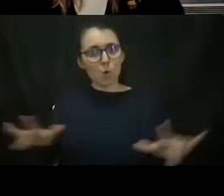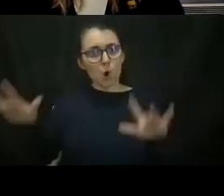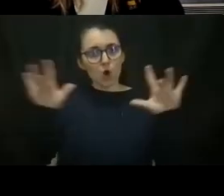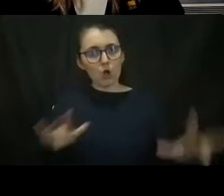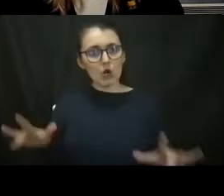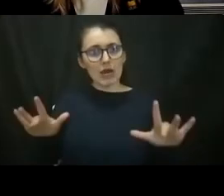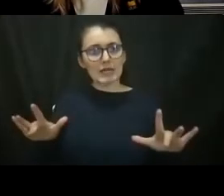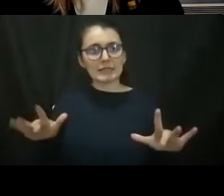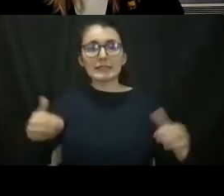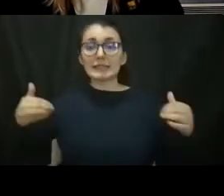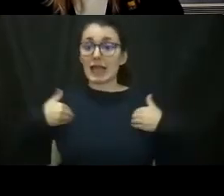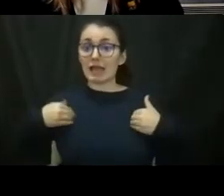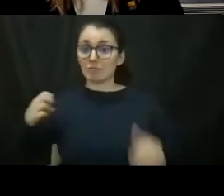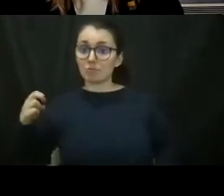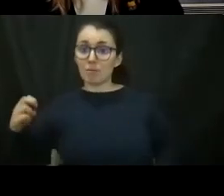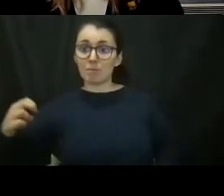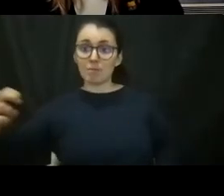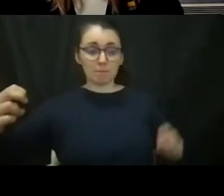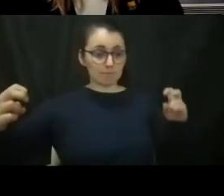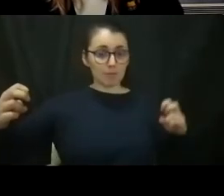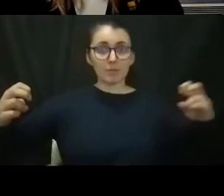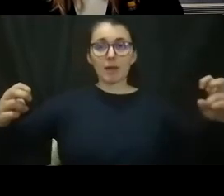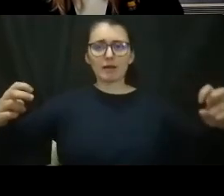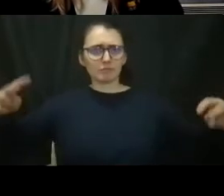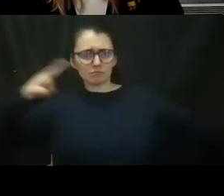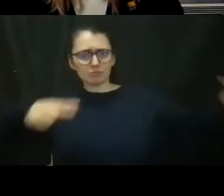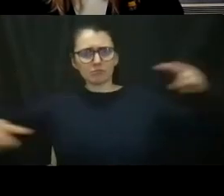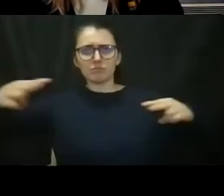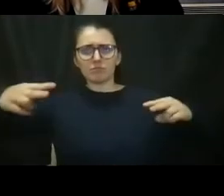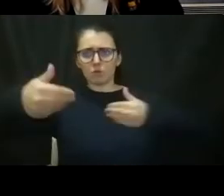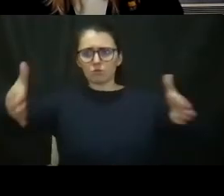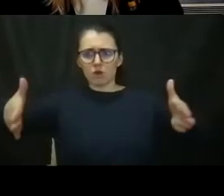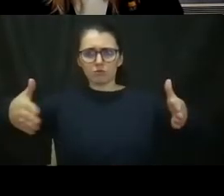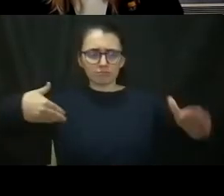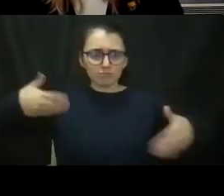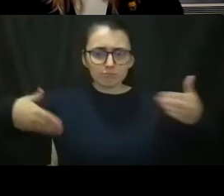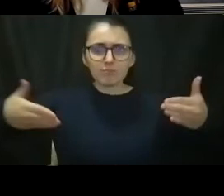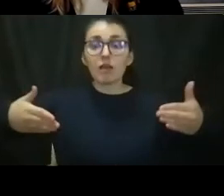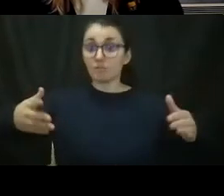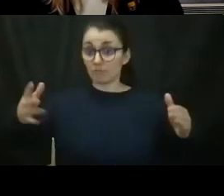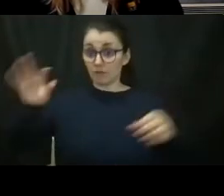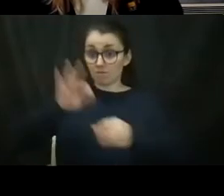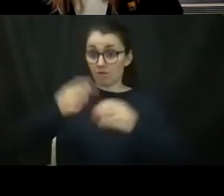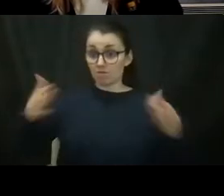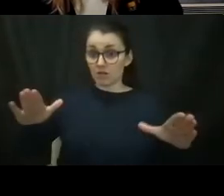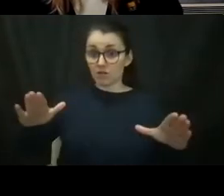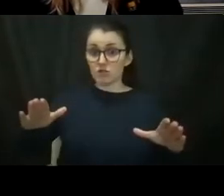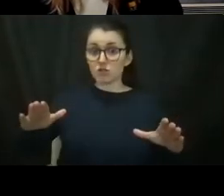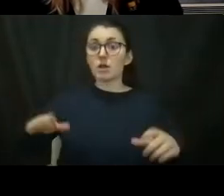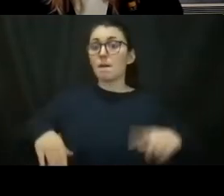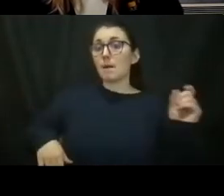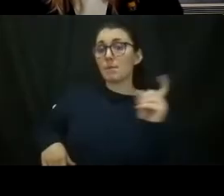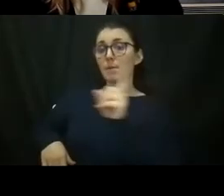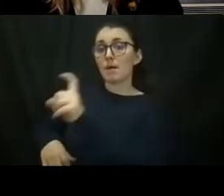here at the sides and they'd watch what was happening in this room and the proceedings. And then as soon as the vote happened, they'd run out to that payphone and